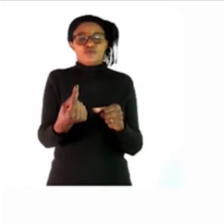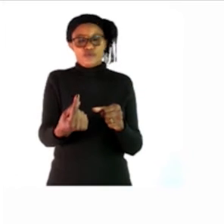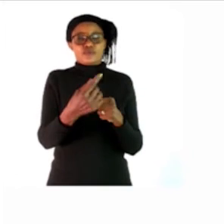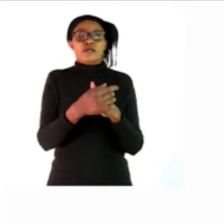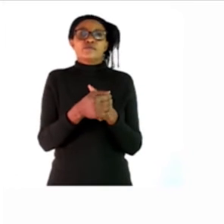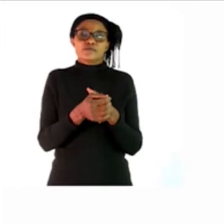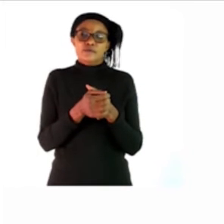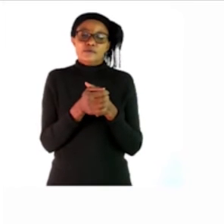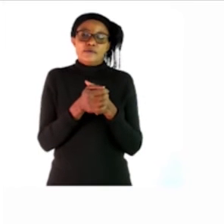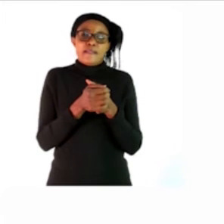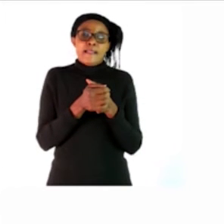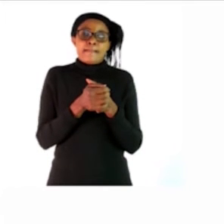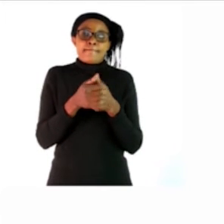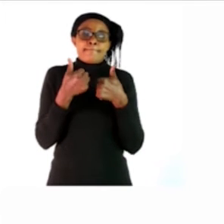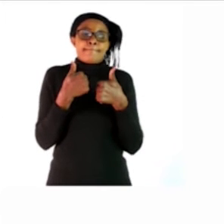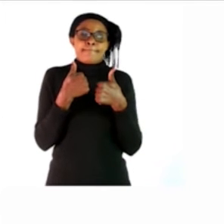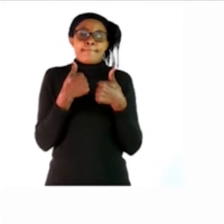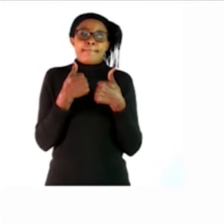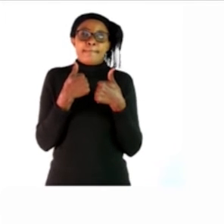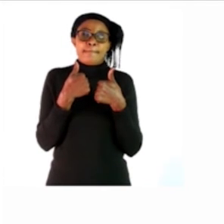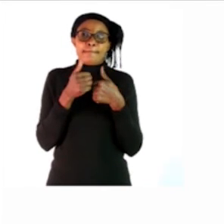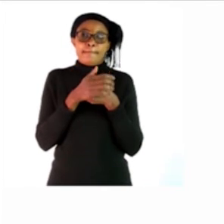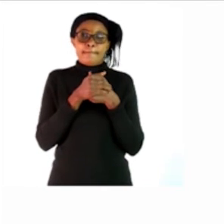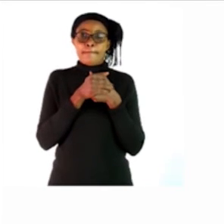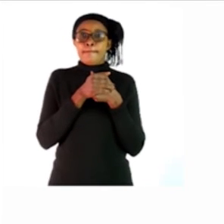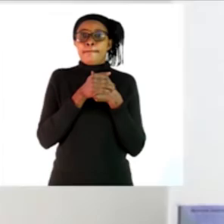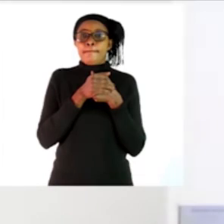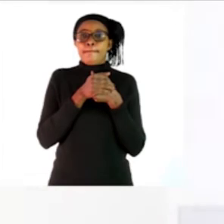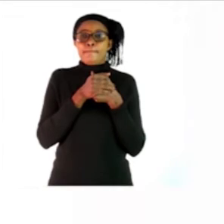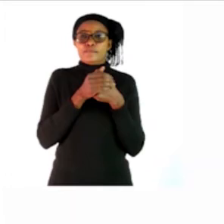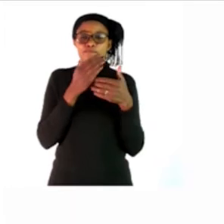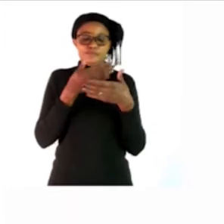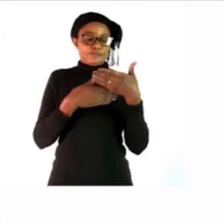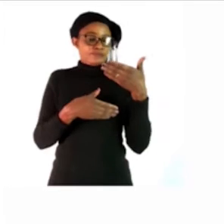yourself. Good. Let's go to page 12.